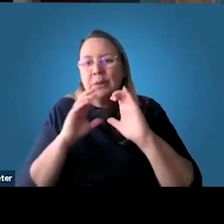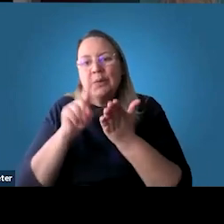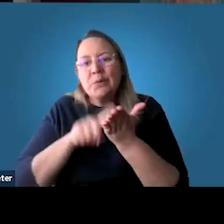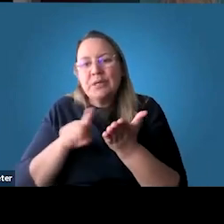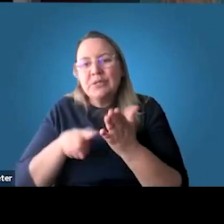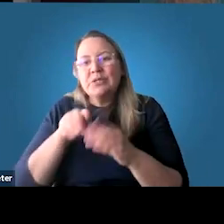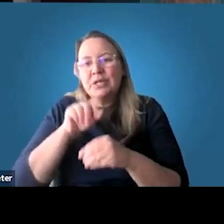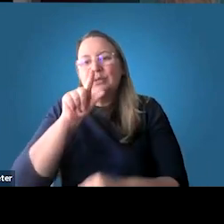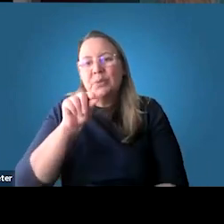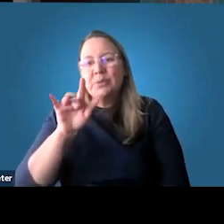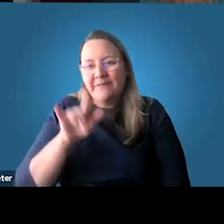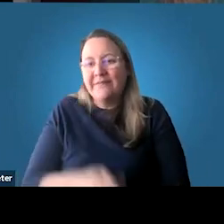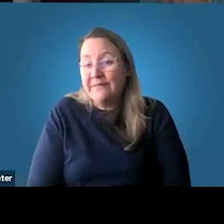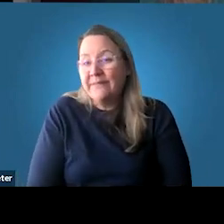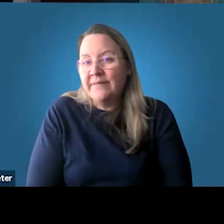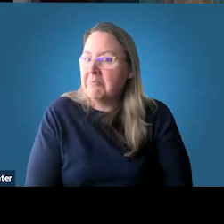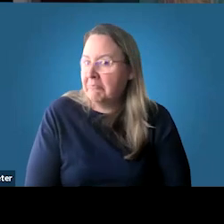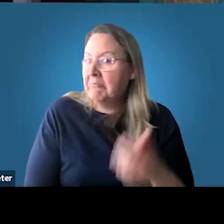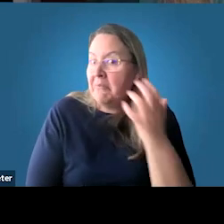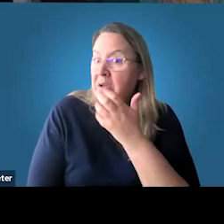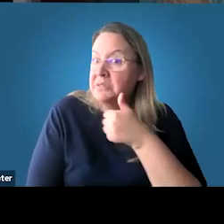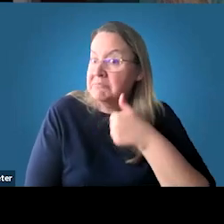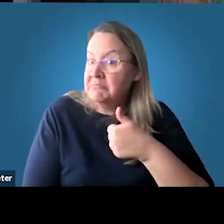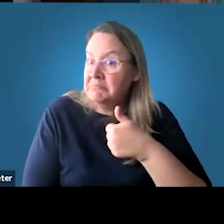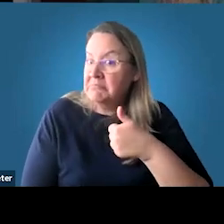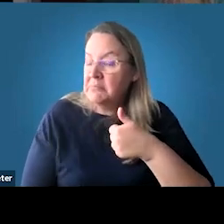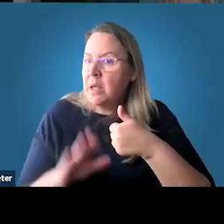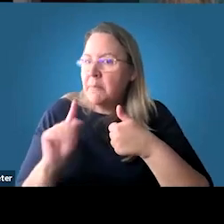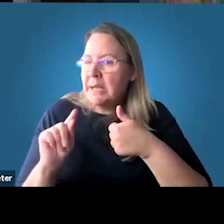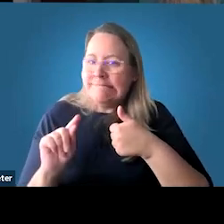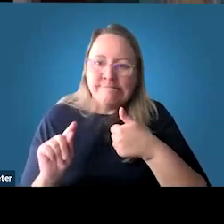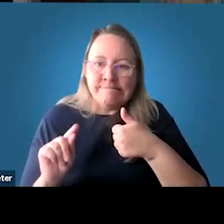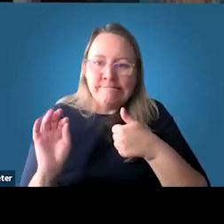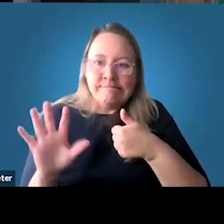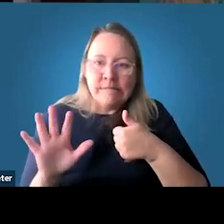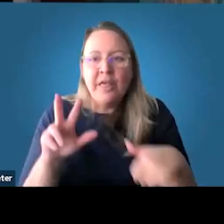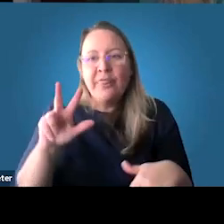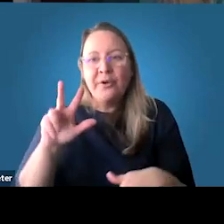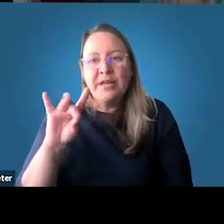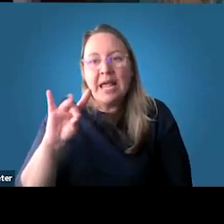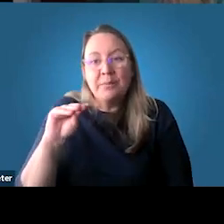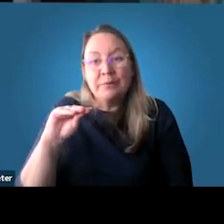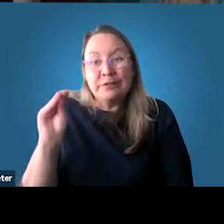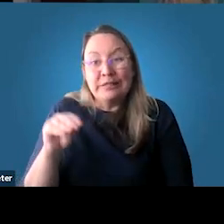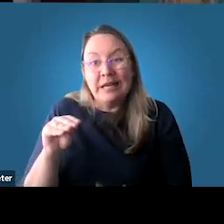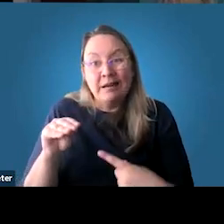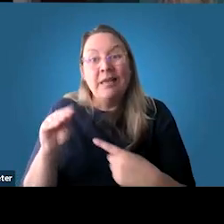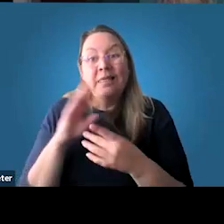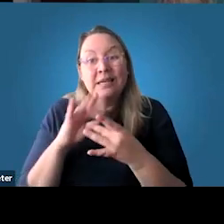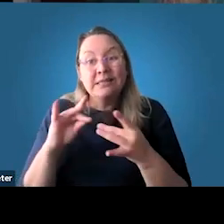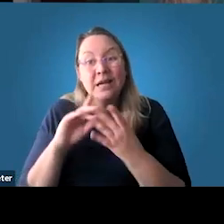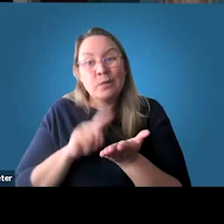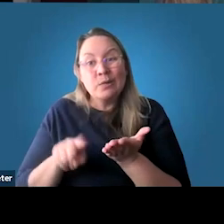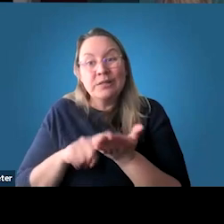in 2025. Awesome, right? But here's the kicker. Only 38% said that research